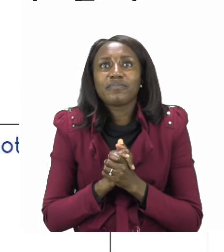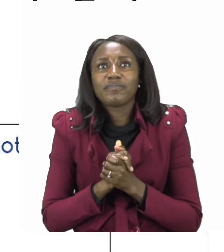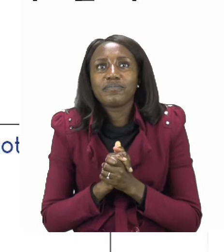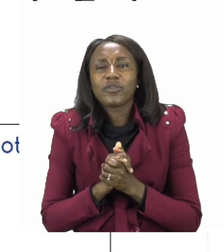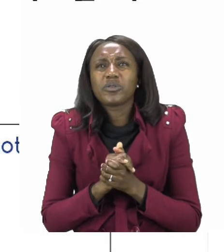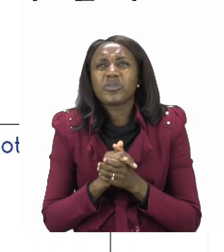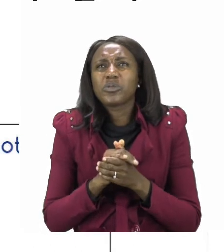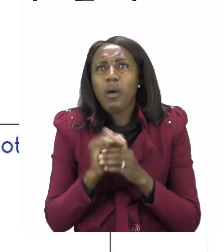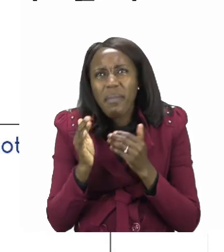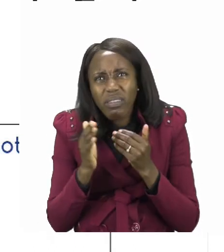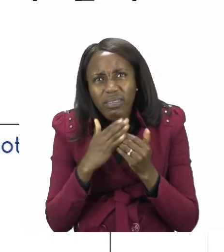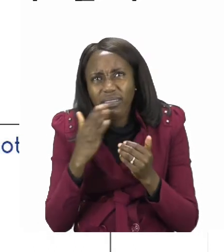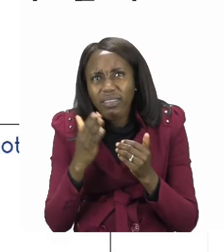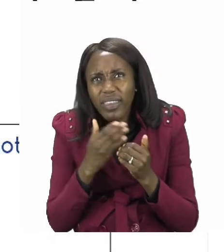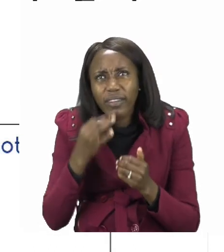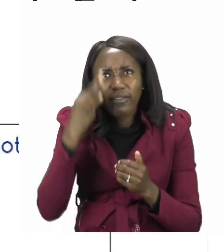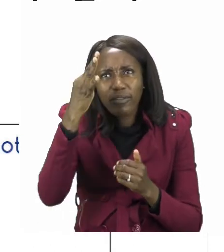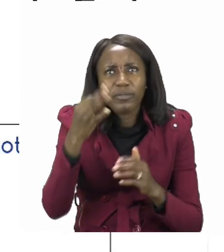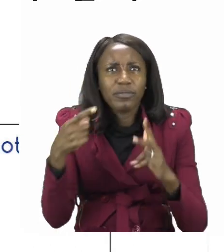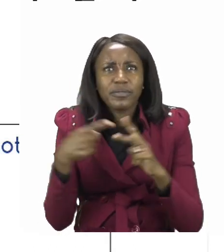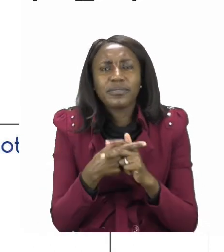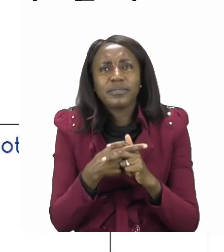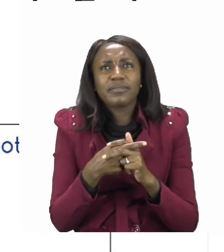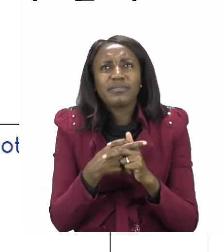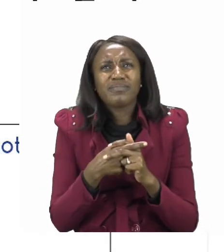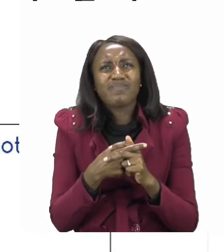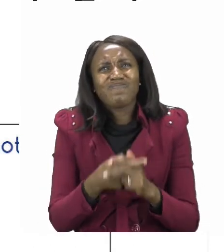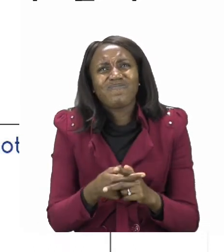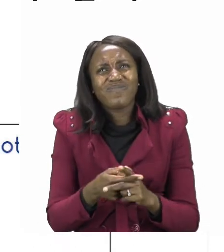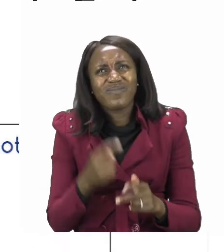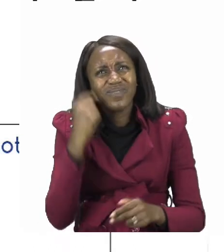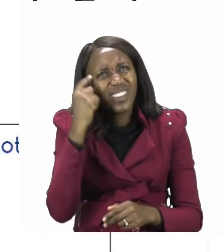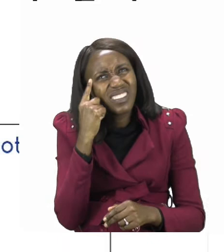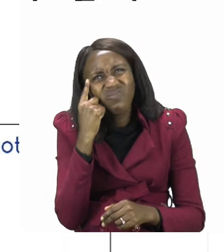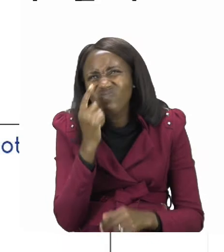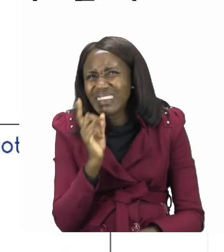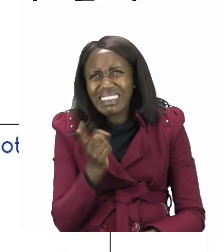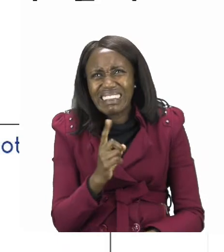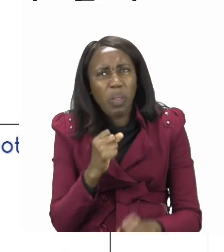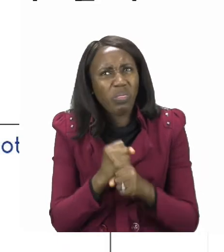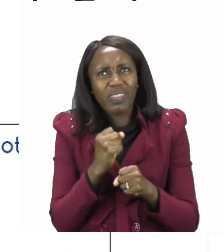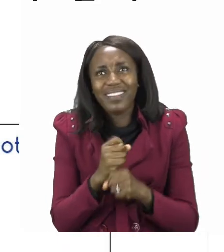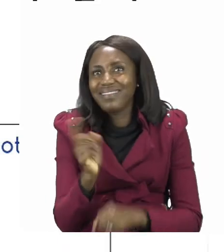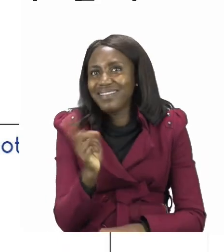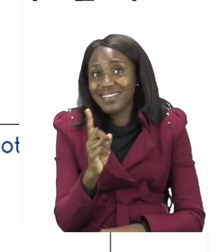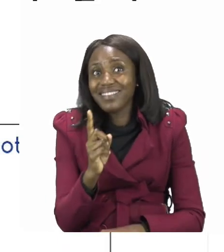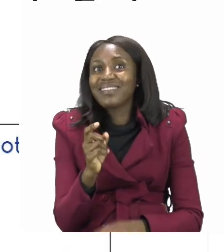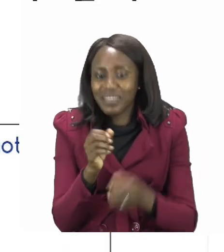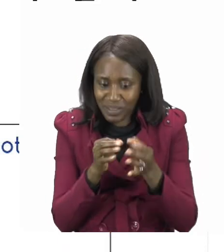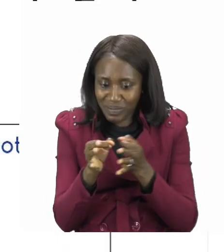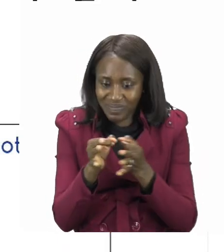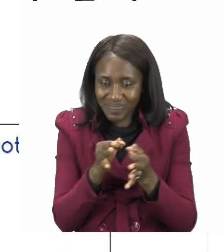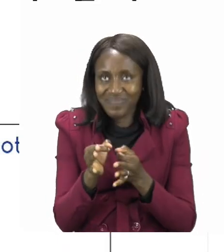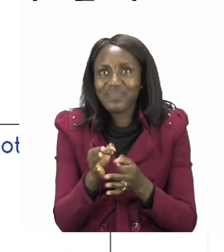simple future tense. Now, I know that sounds very, very complicated, but I will break it down for you so